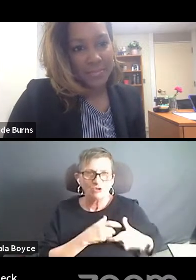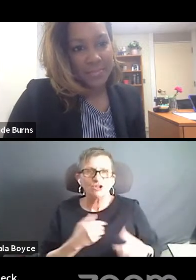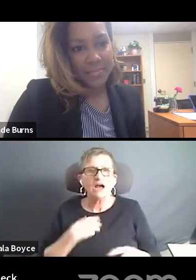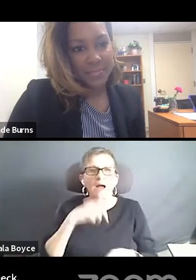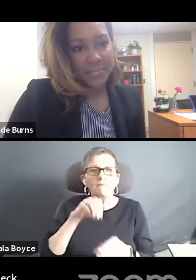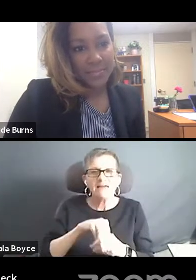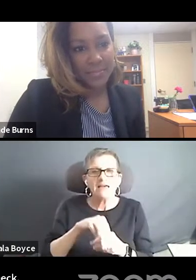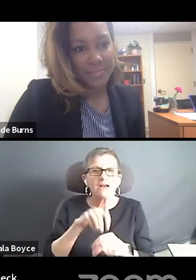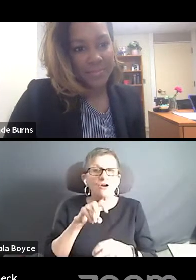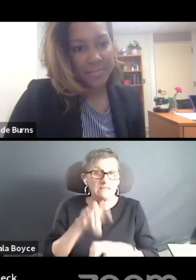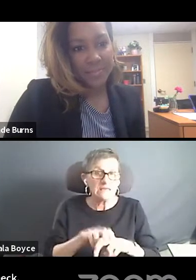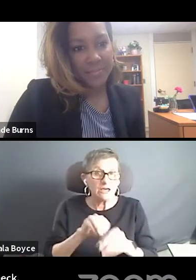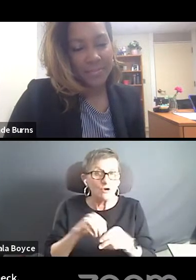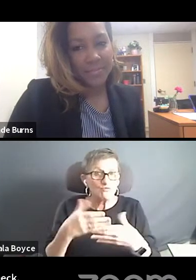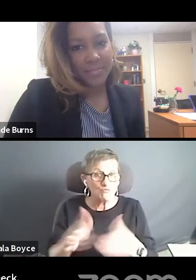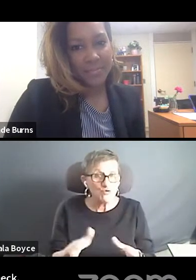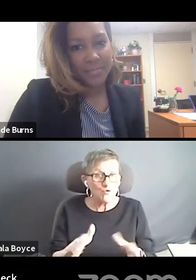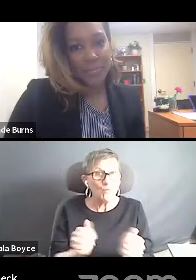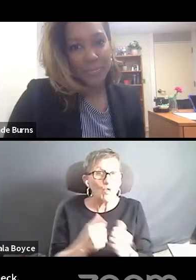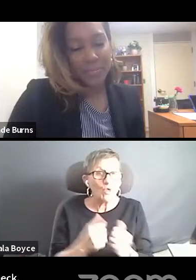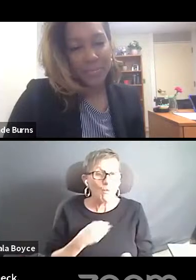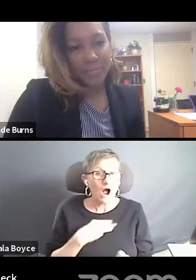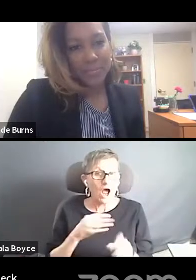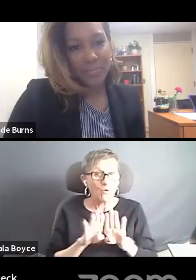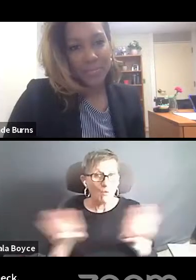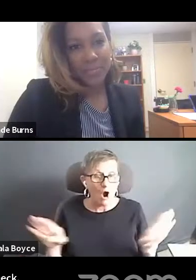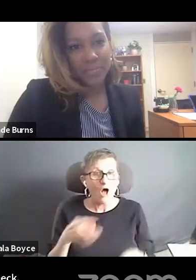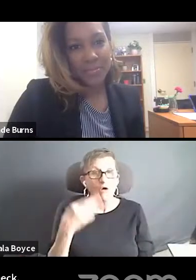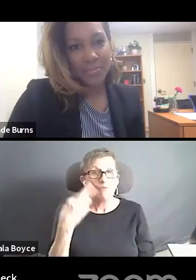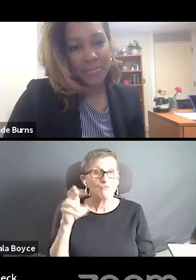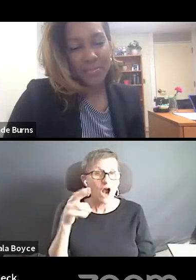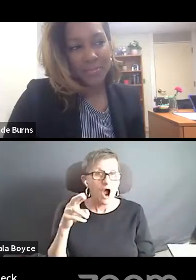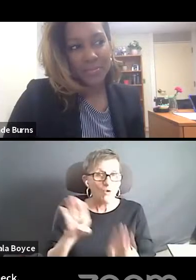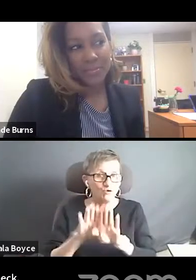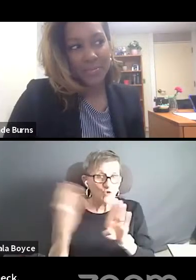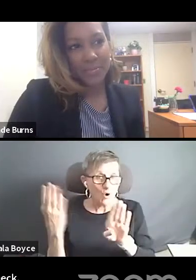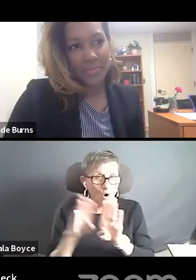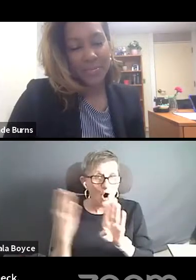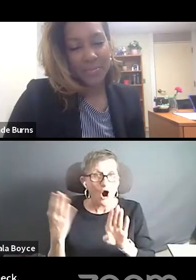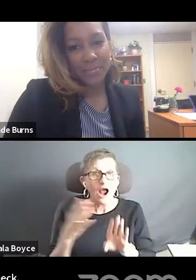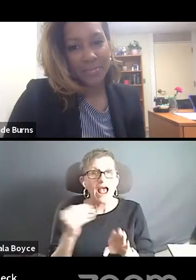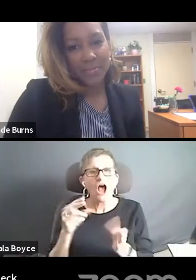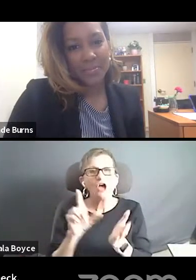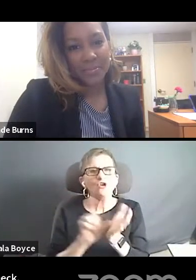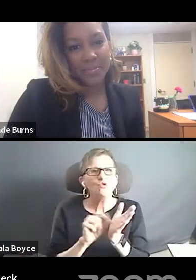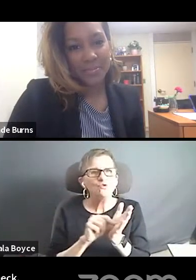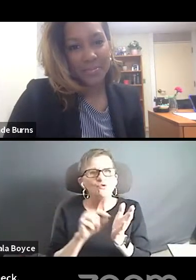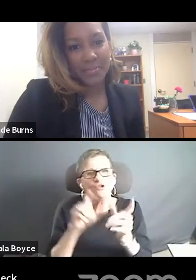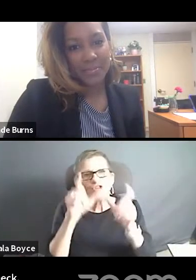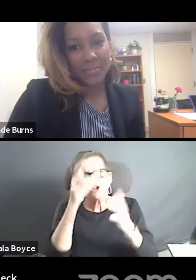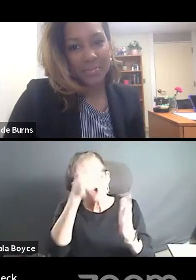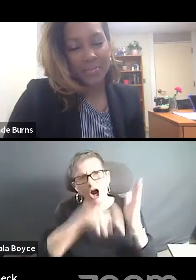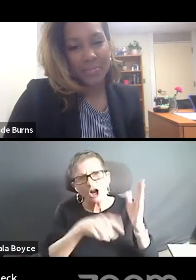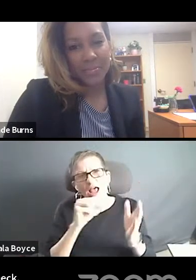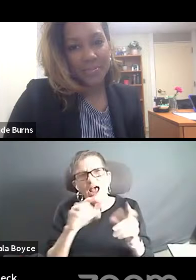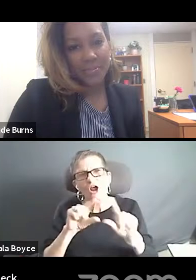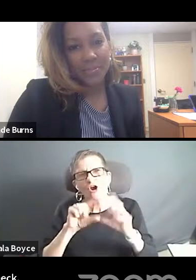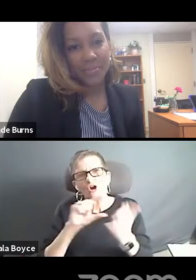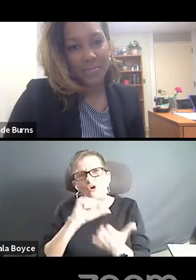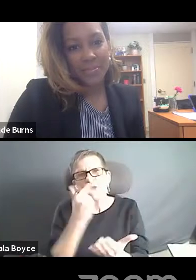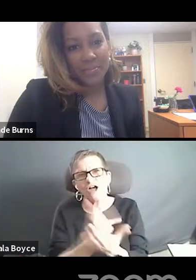room with white walls and a brown door, as well as a news article and graduation photo hanging in the